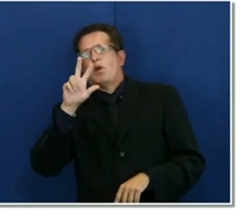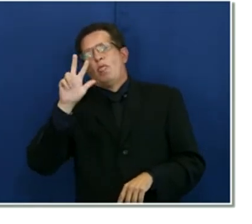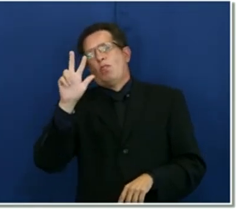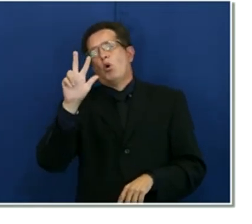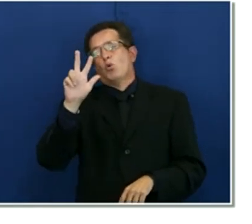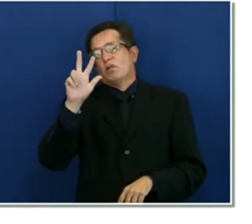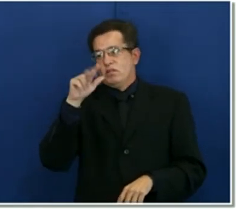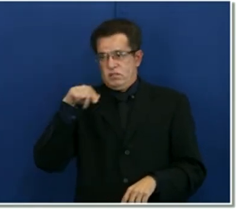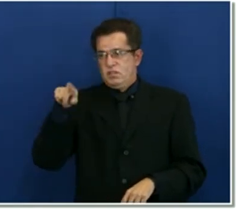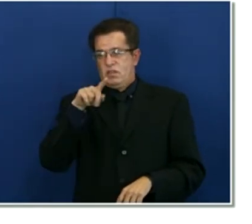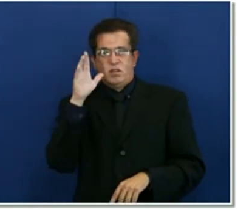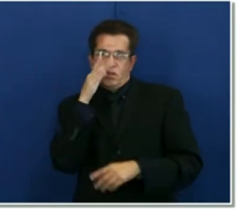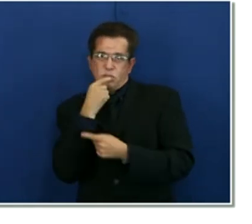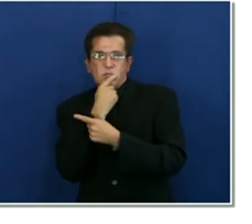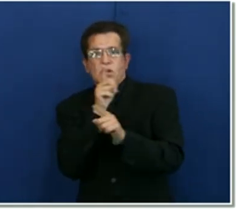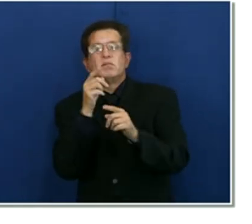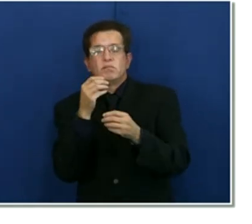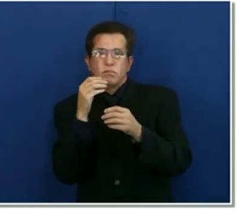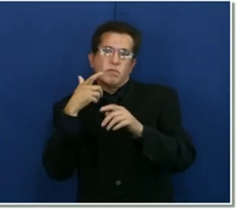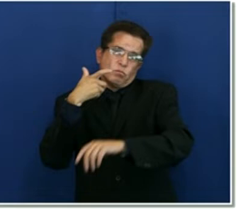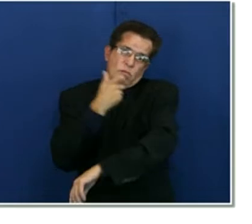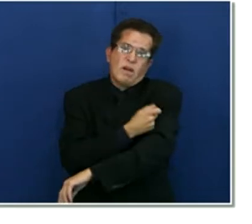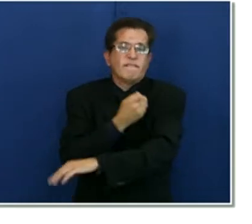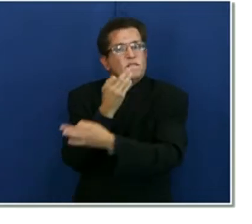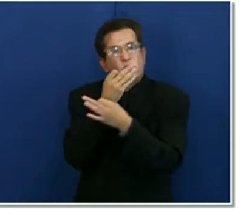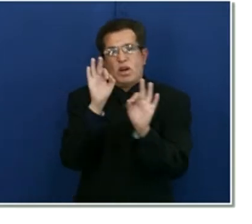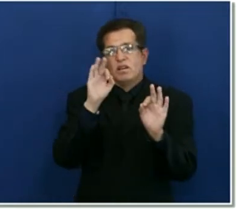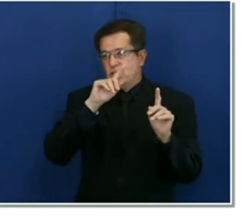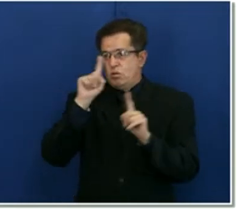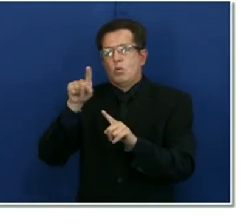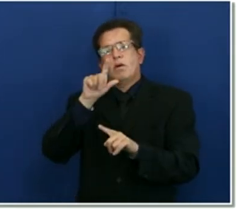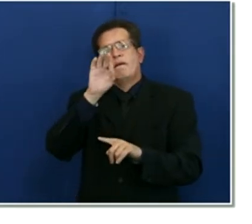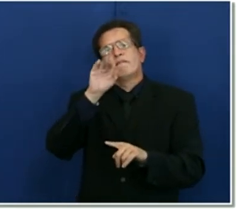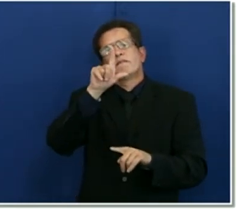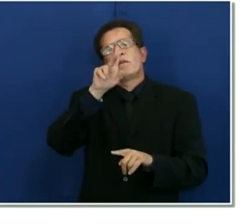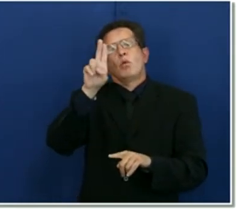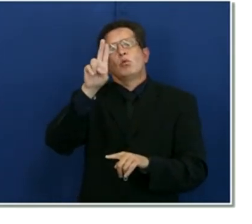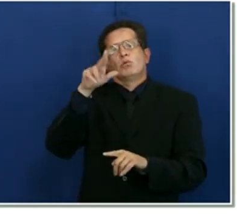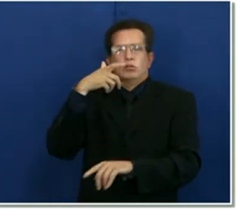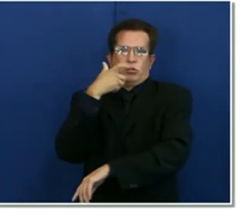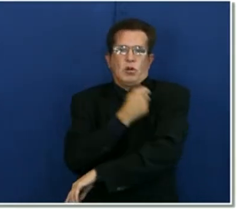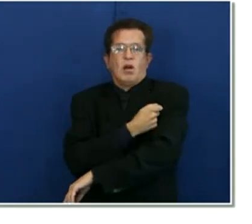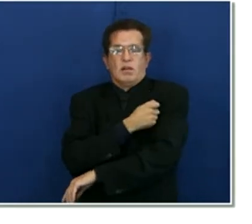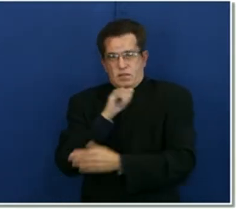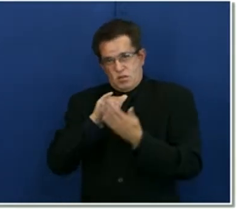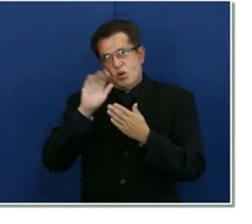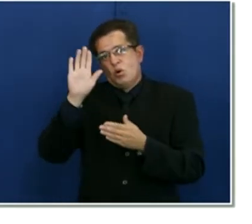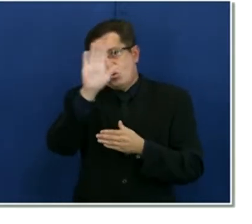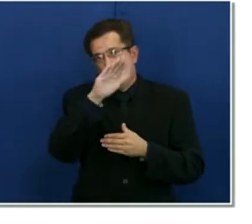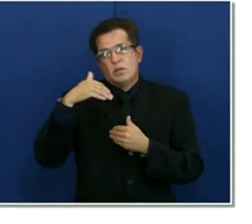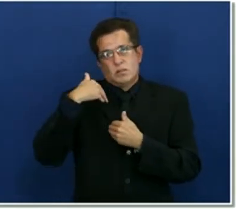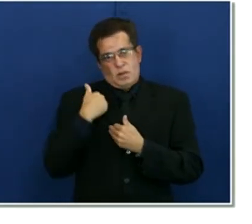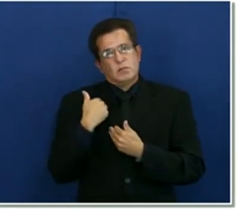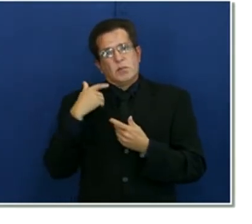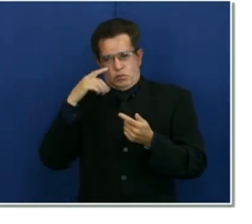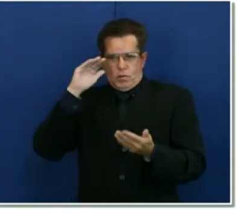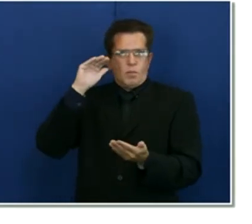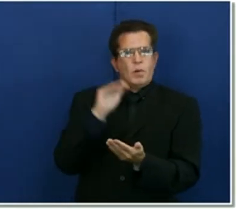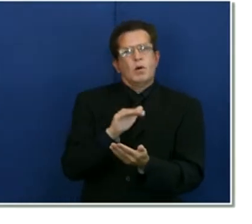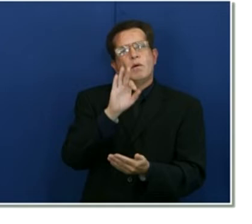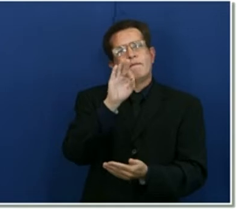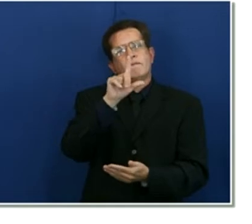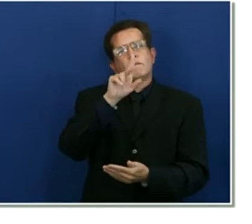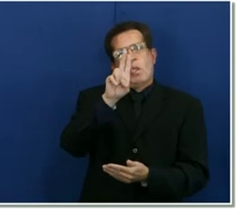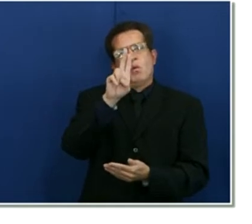a role in reducing transmission rates of flu in our community, which also helps to keep